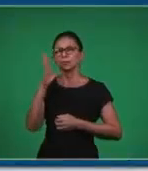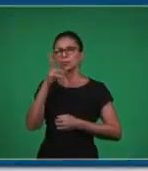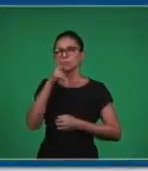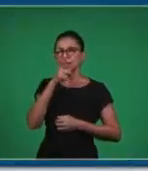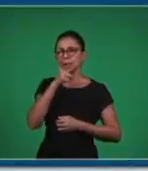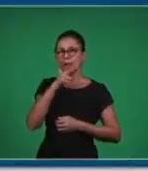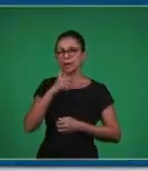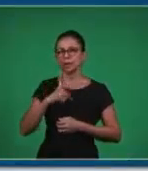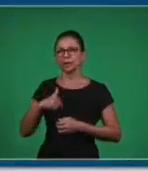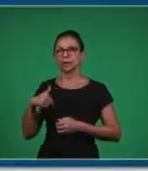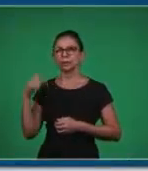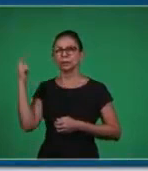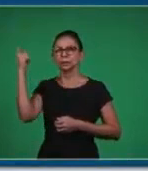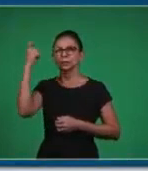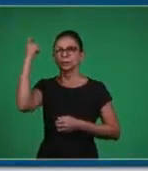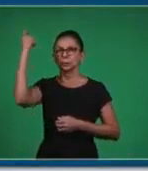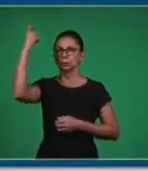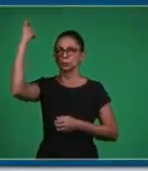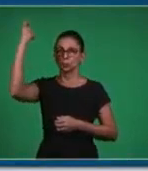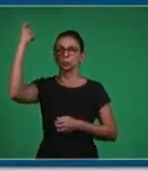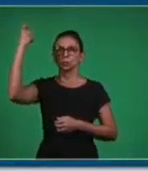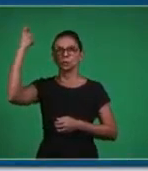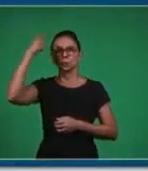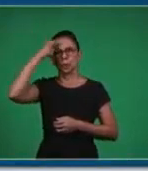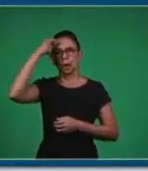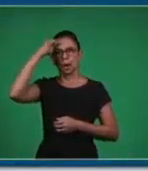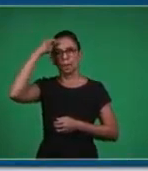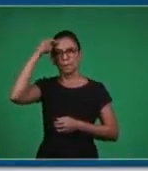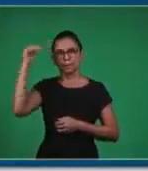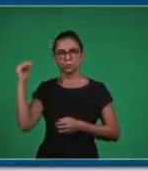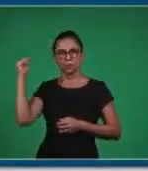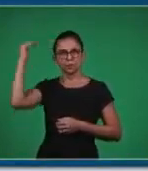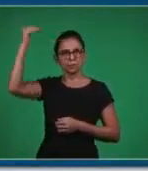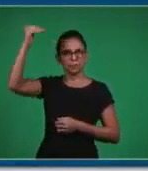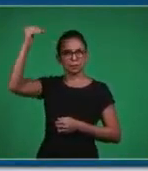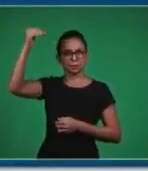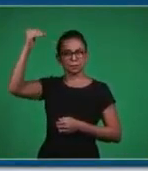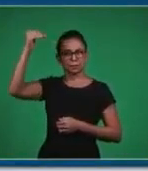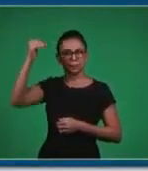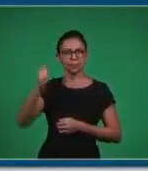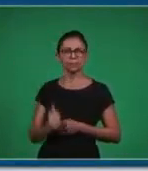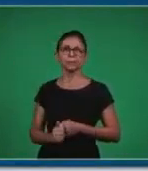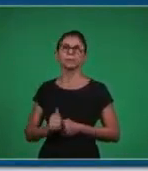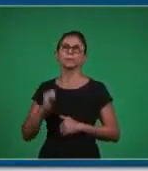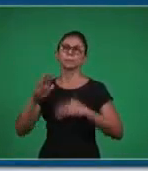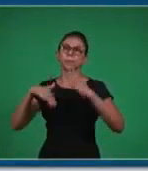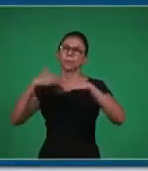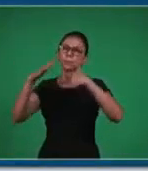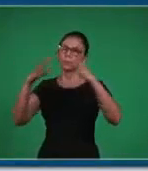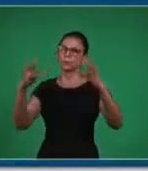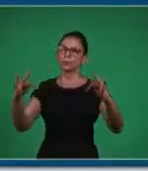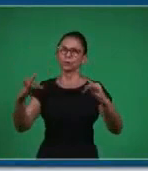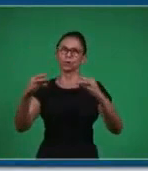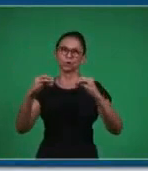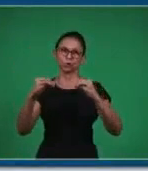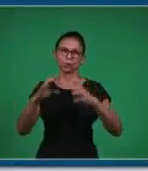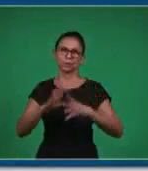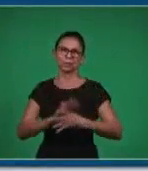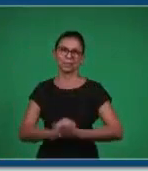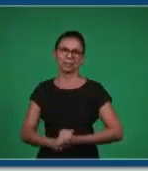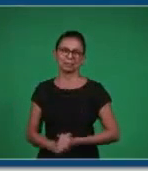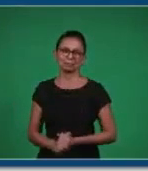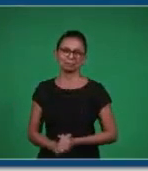the adult phase, after the brain, the maturity of the brain, that they have will have developed, all